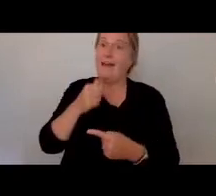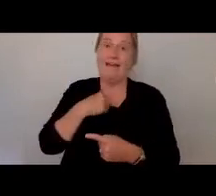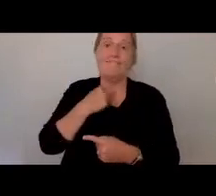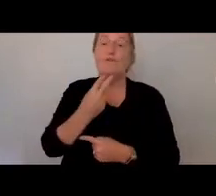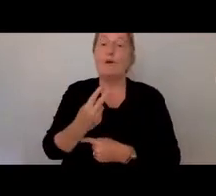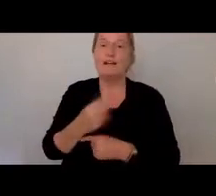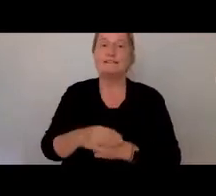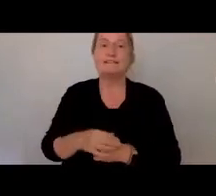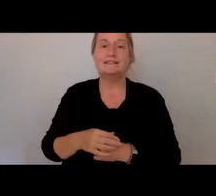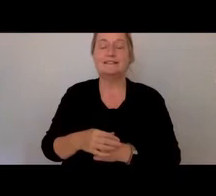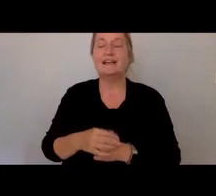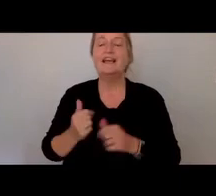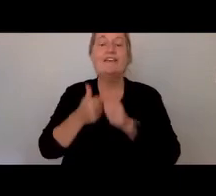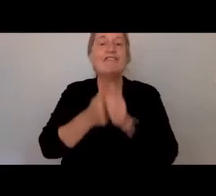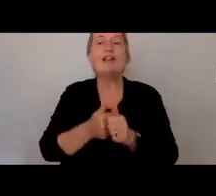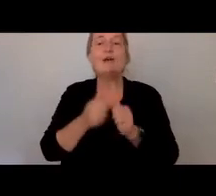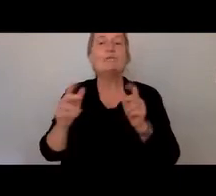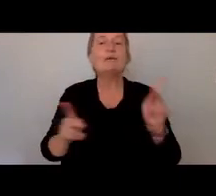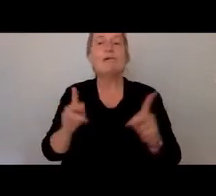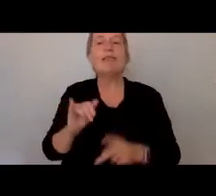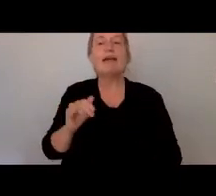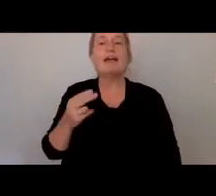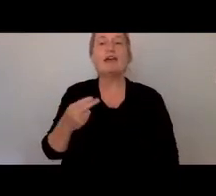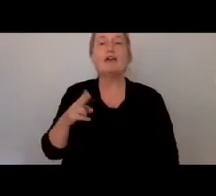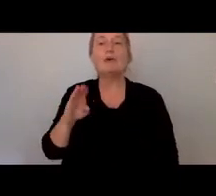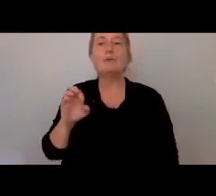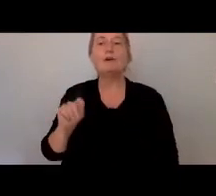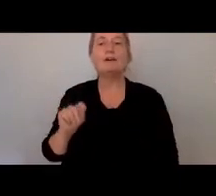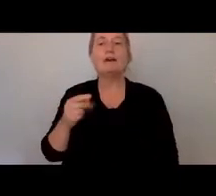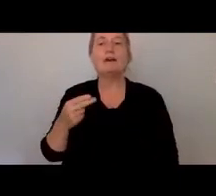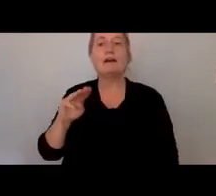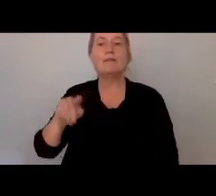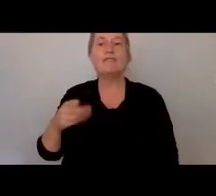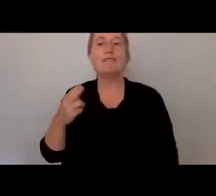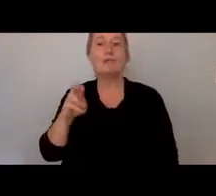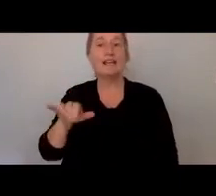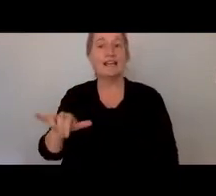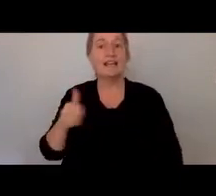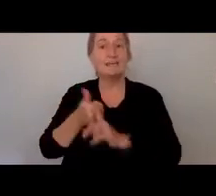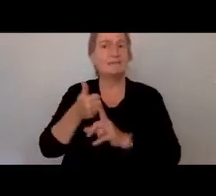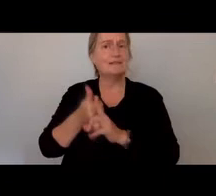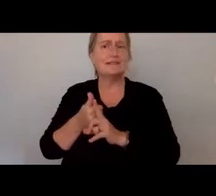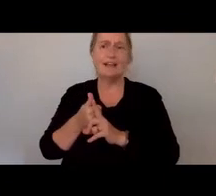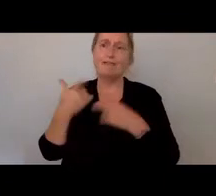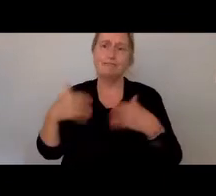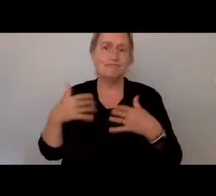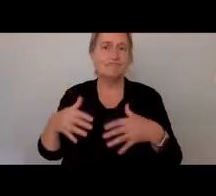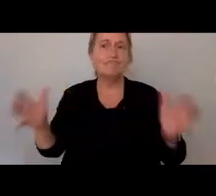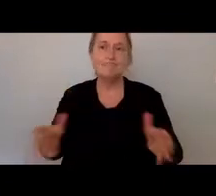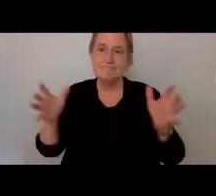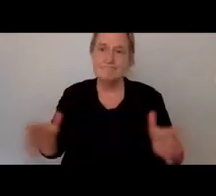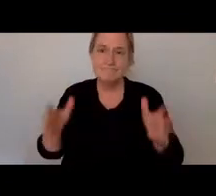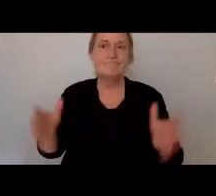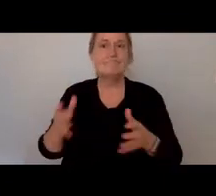such an early advocate for people with disabilities, carried on by the work of Paul Wellstone, who we miss